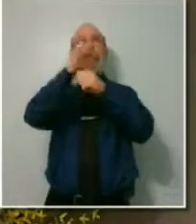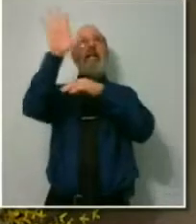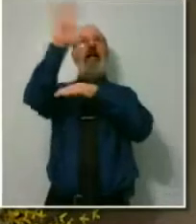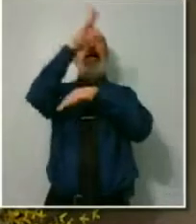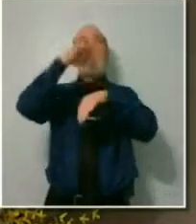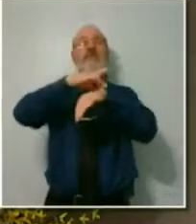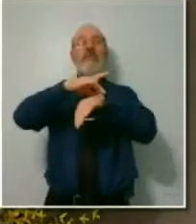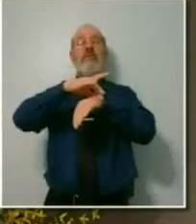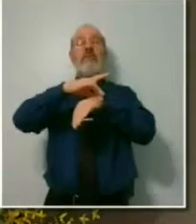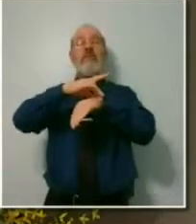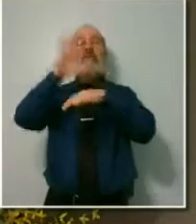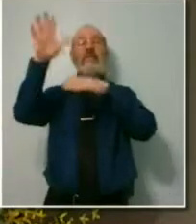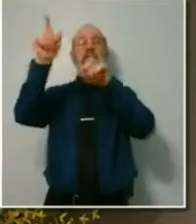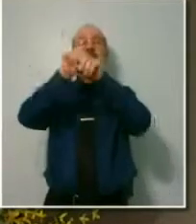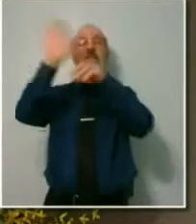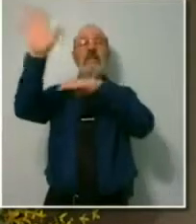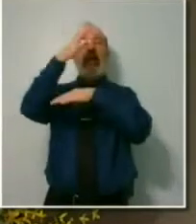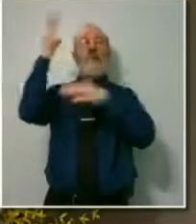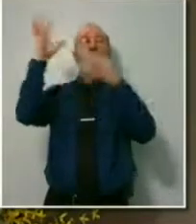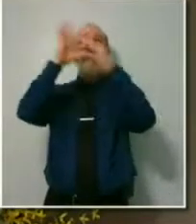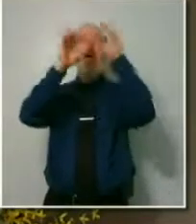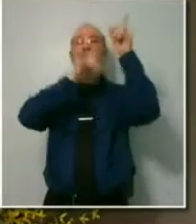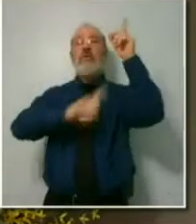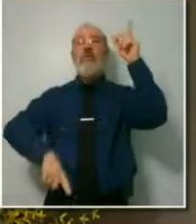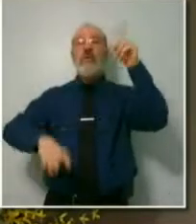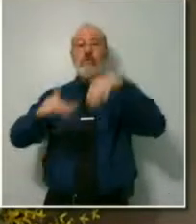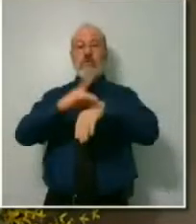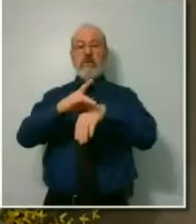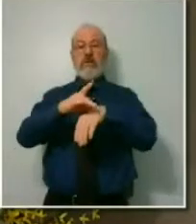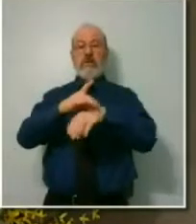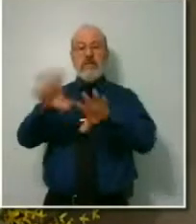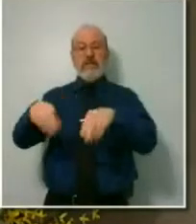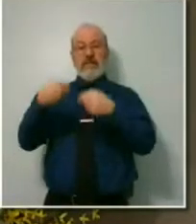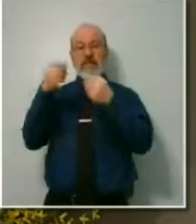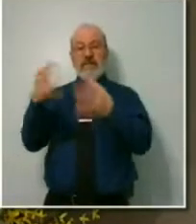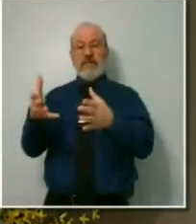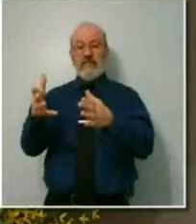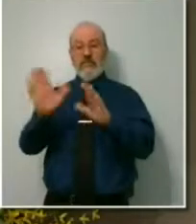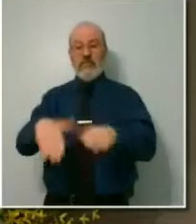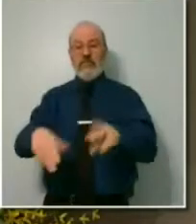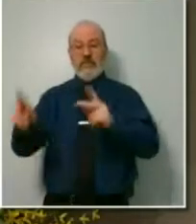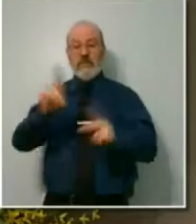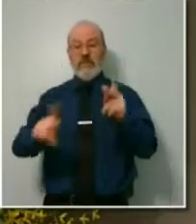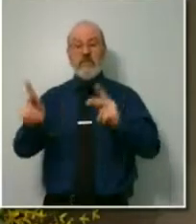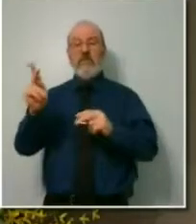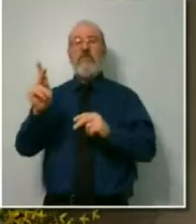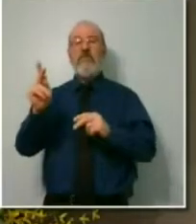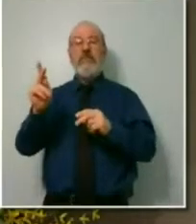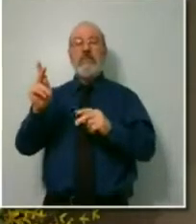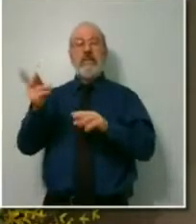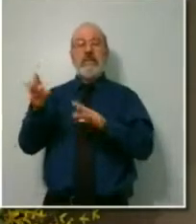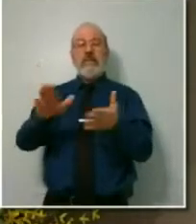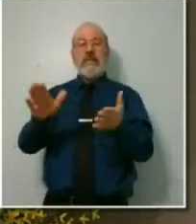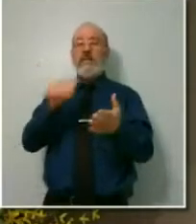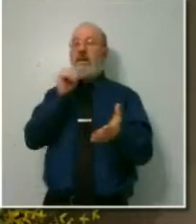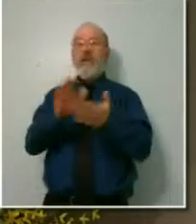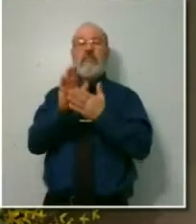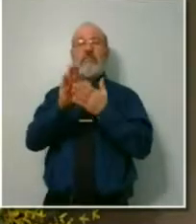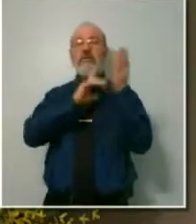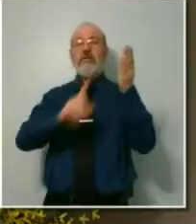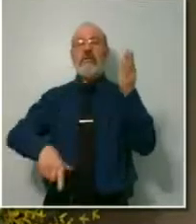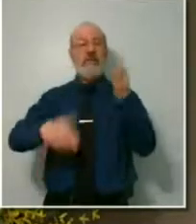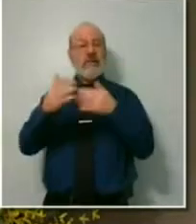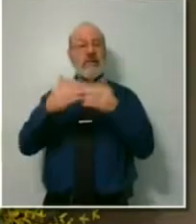are the Lord's, but the earth hath he given to the children of men. The dead praise not the Lord, neither any that go down